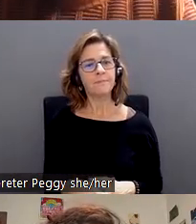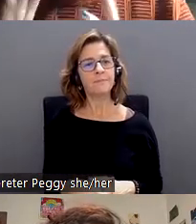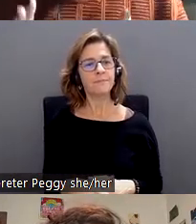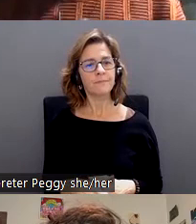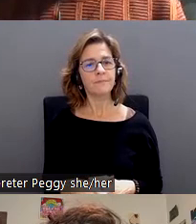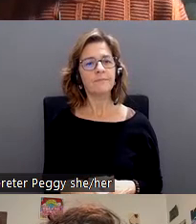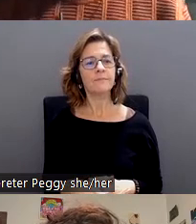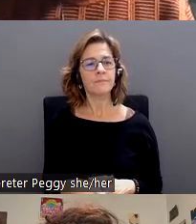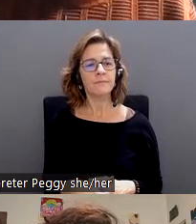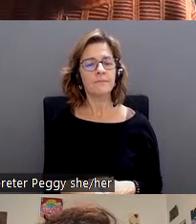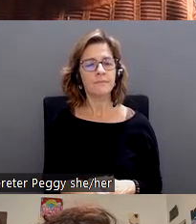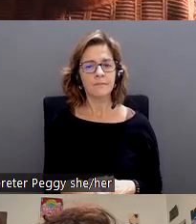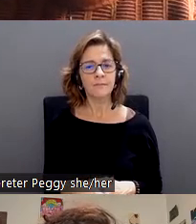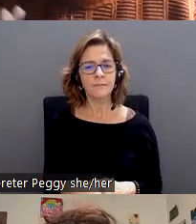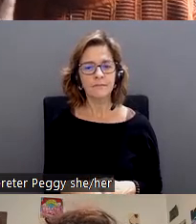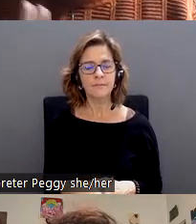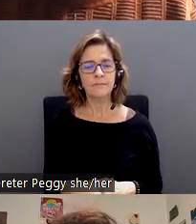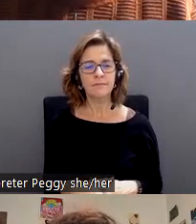And just to wrap up,